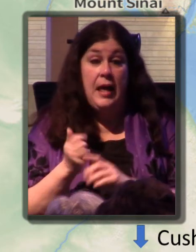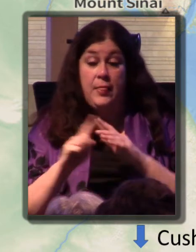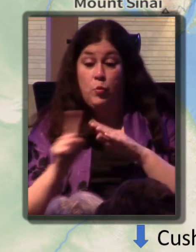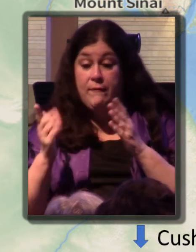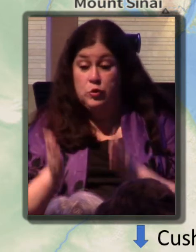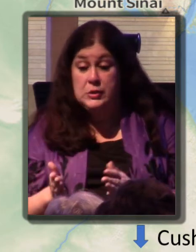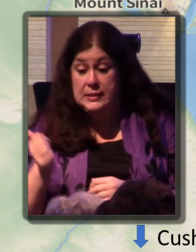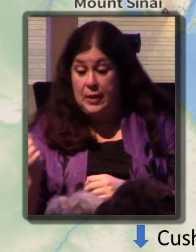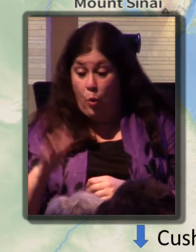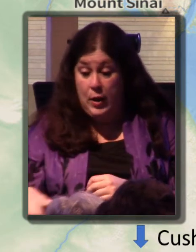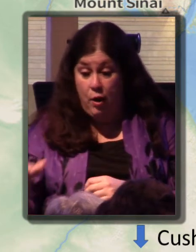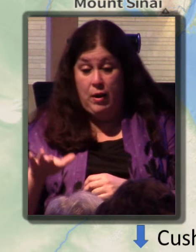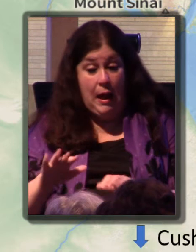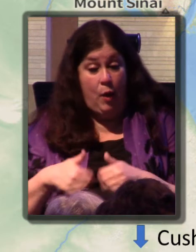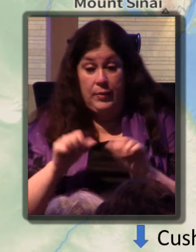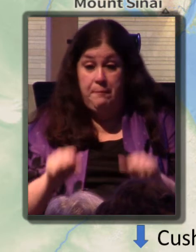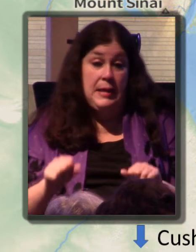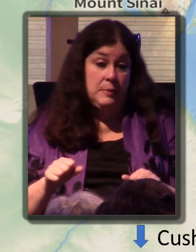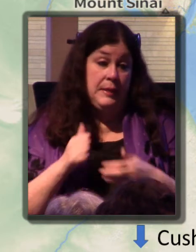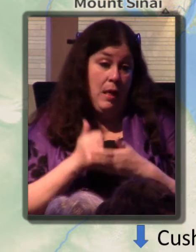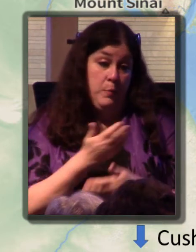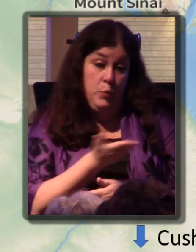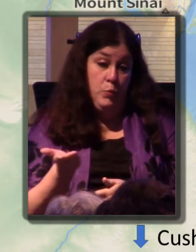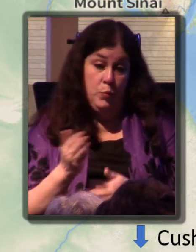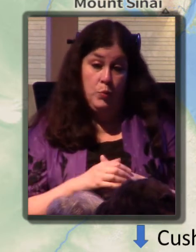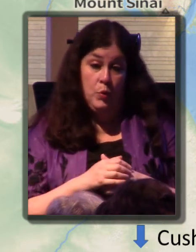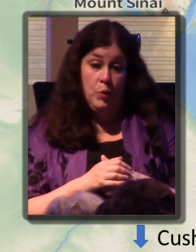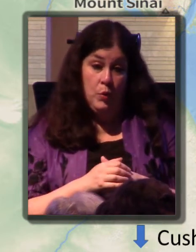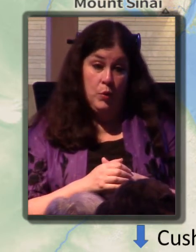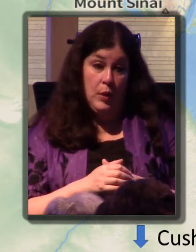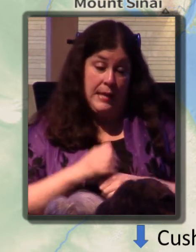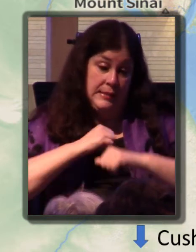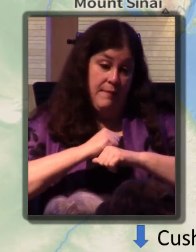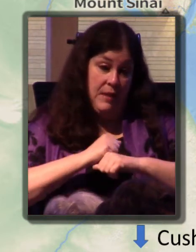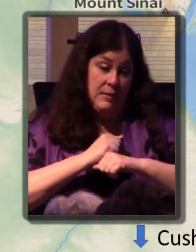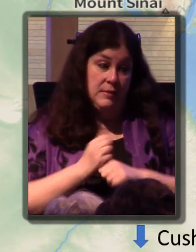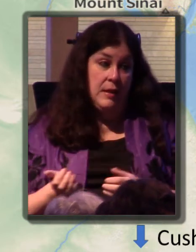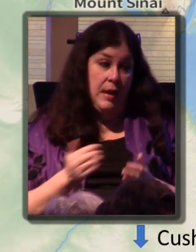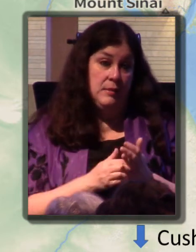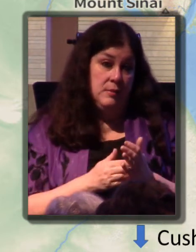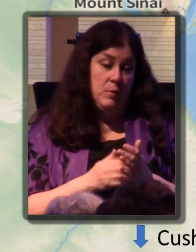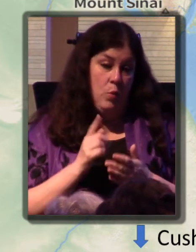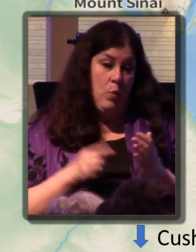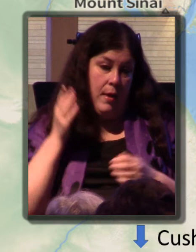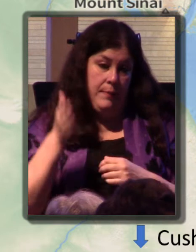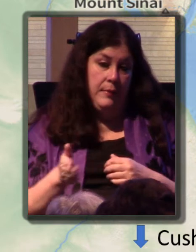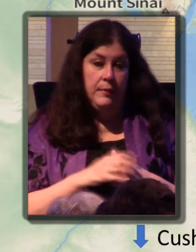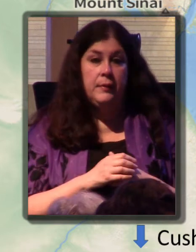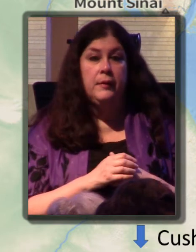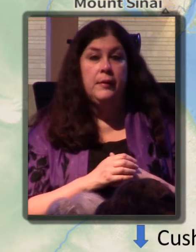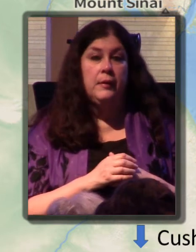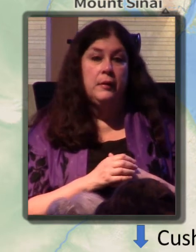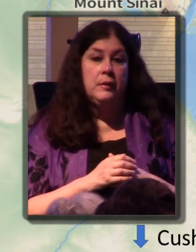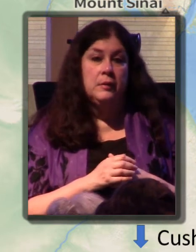themselves and the refugees in their own area, how can they possibly help you as a defense against what is to